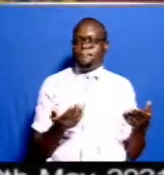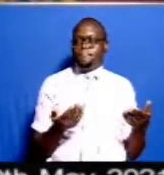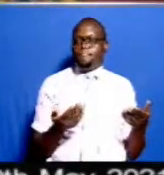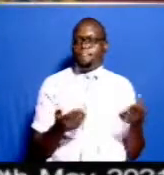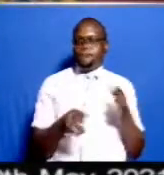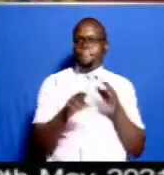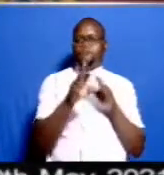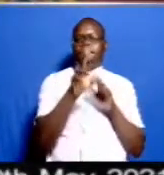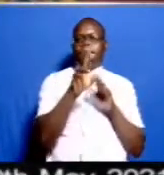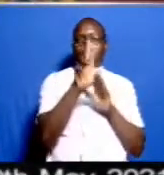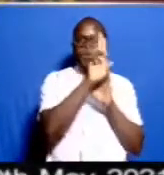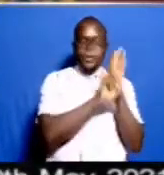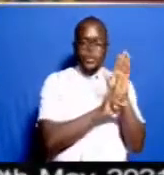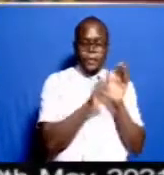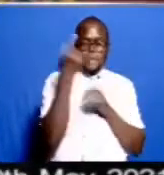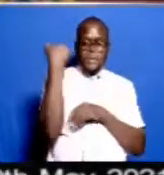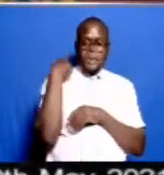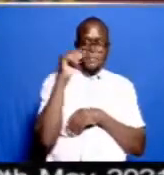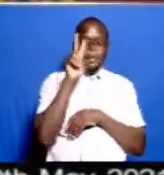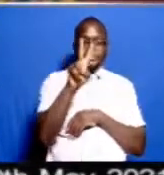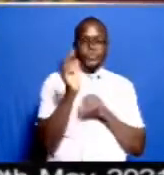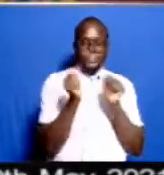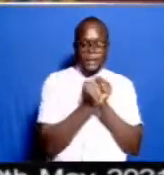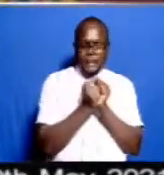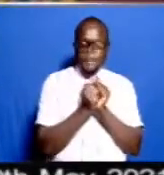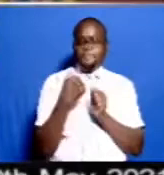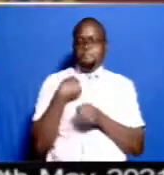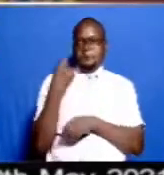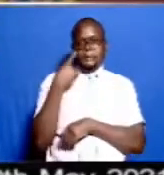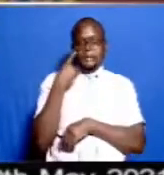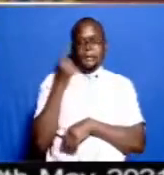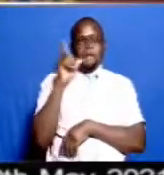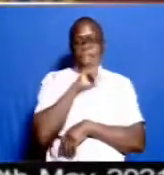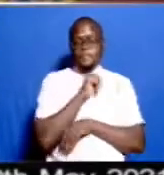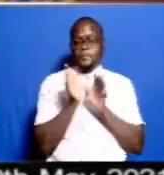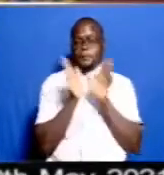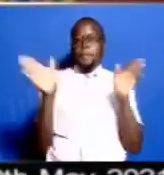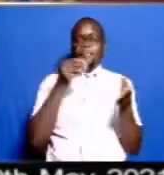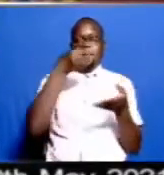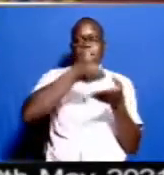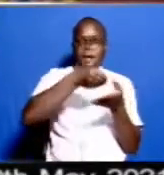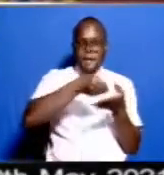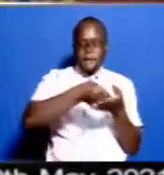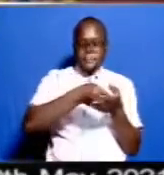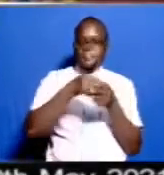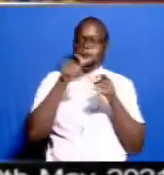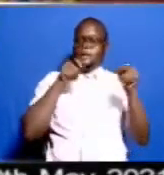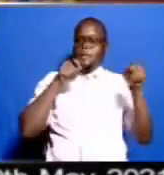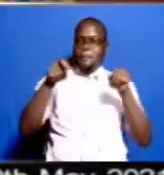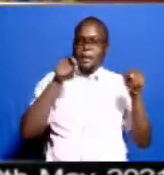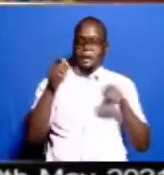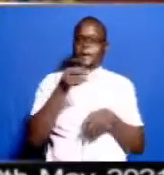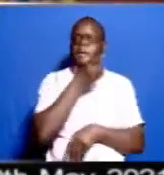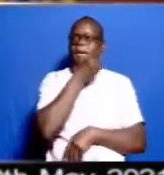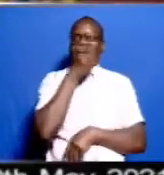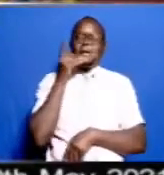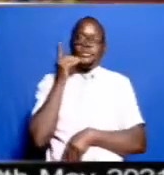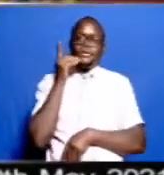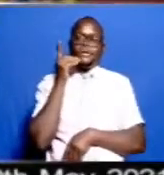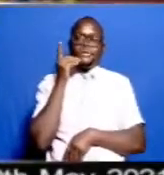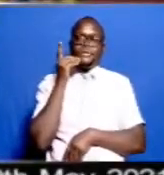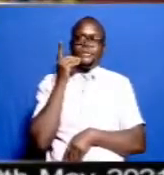Standing Order number 210, and having examined the Public Finance Management Drought